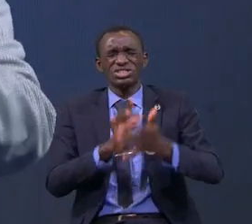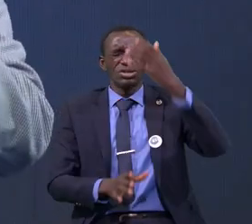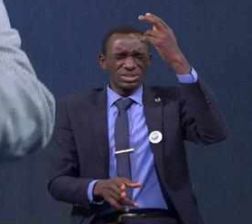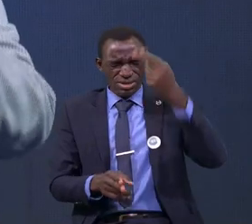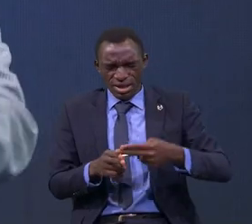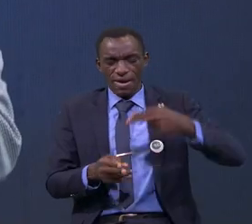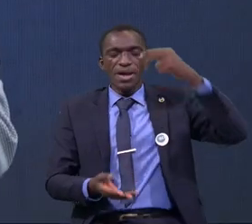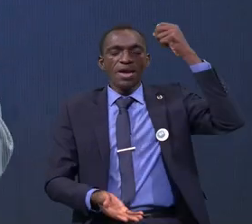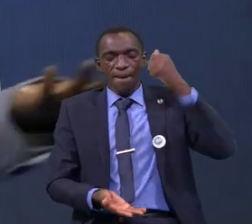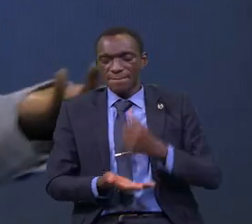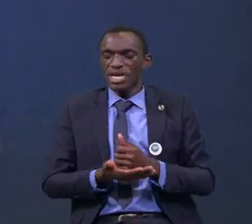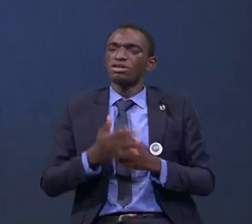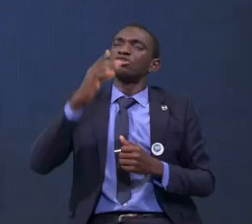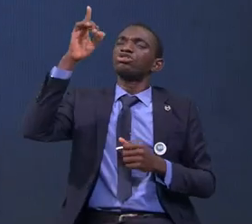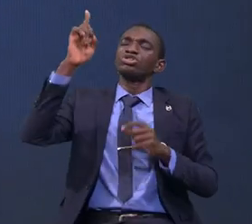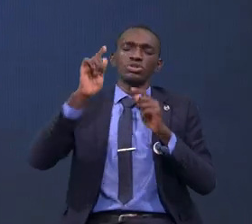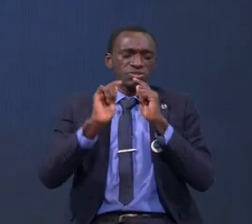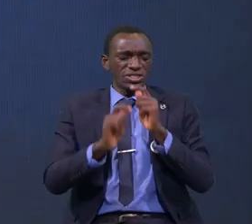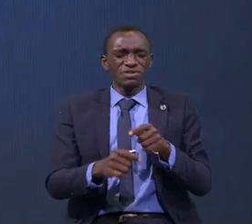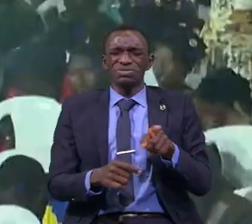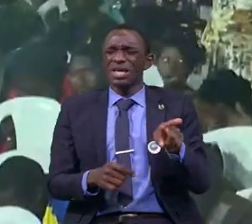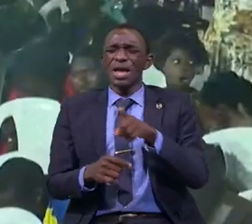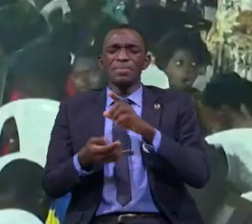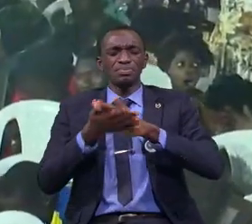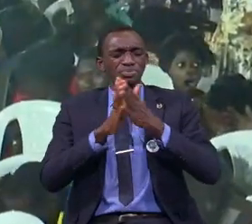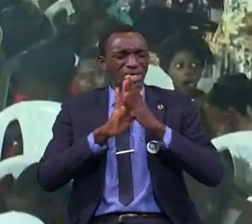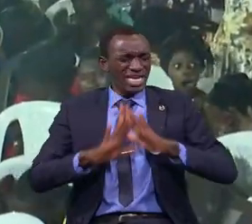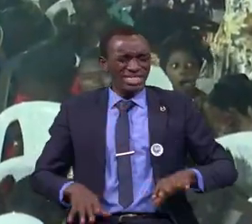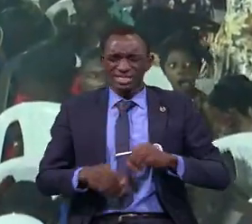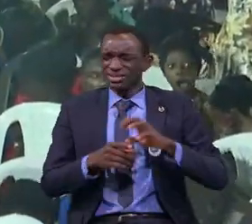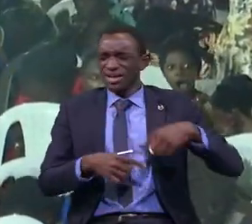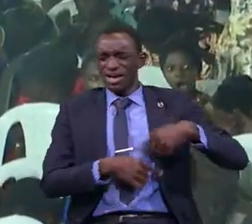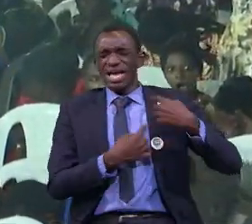Give them peace in their hearts in Jesus' name.